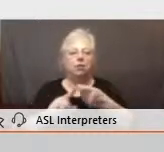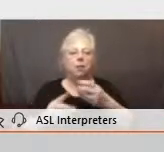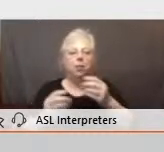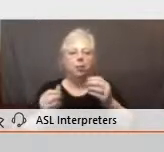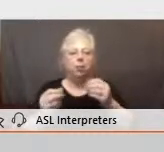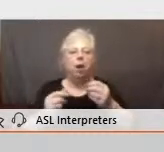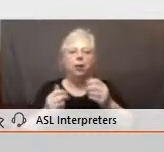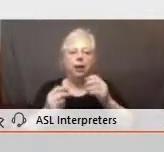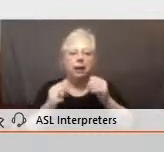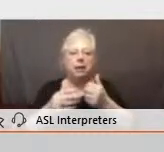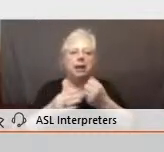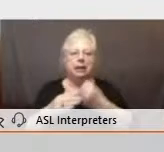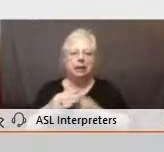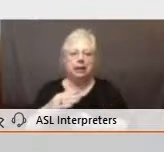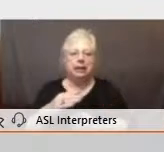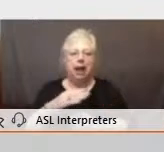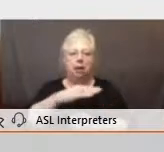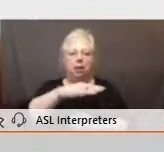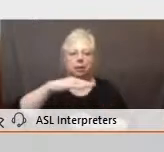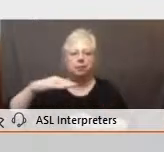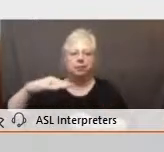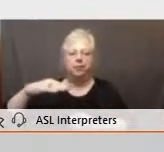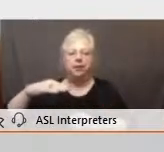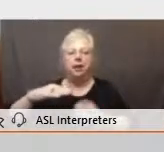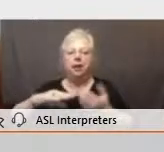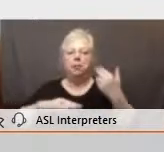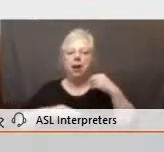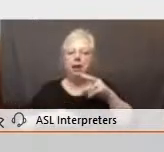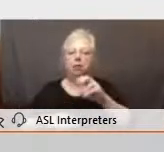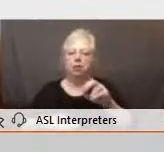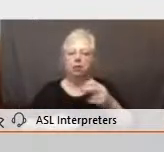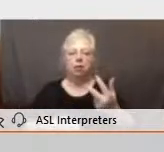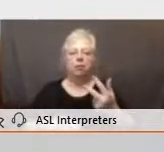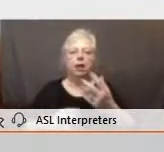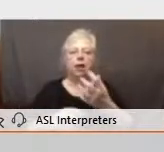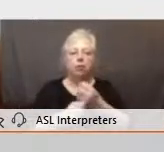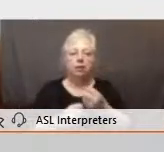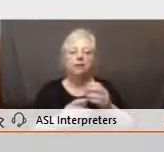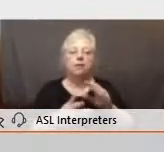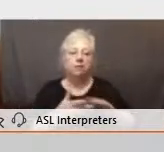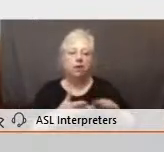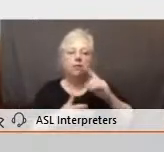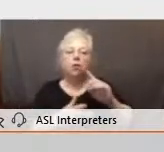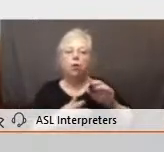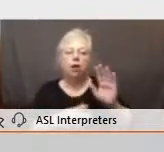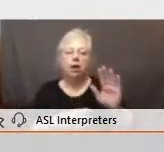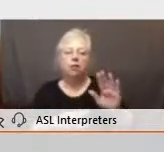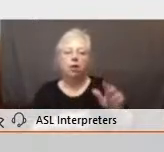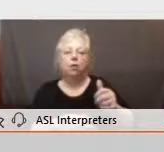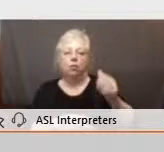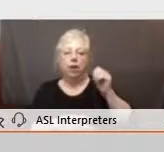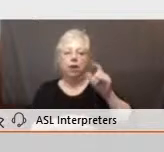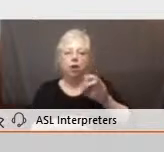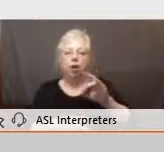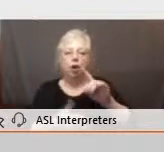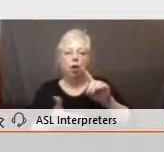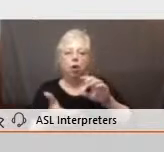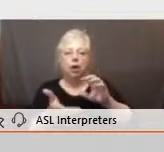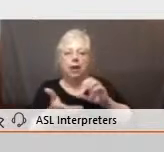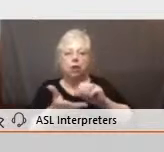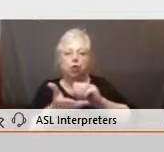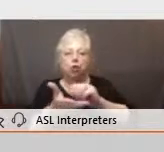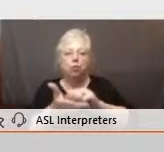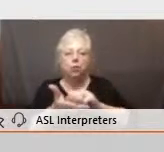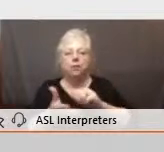to the south, which in 2003 received a variance for its own rear yard encroachment. 2